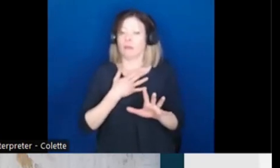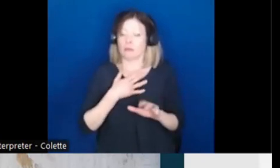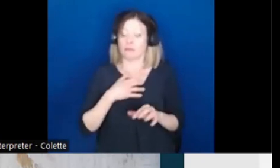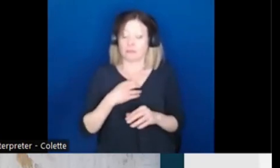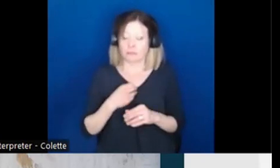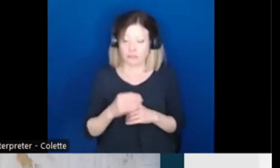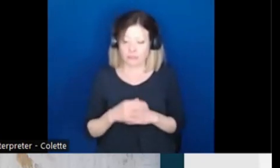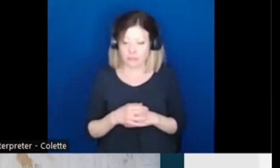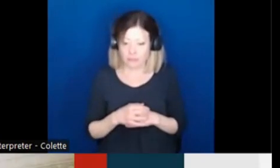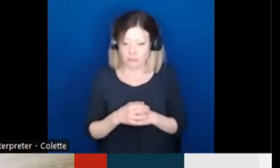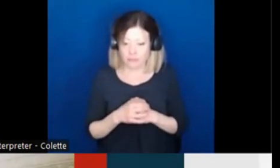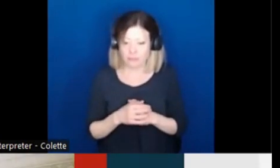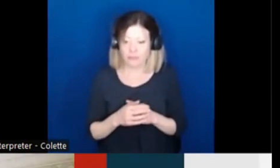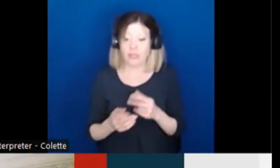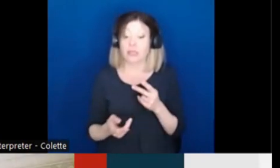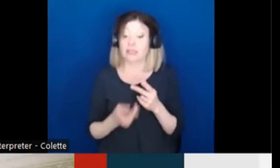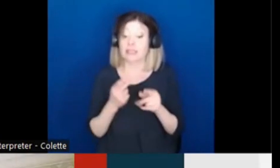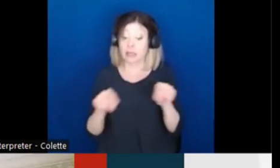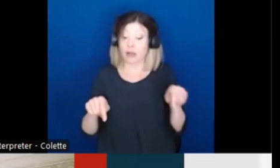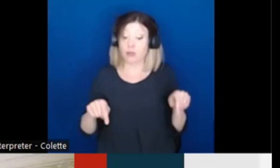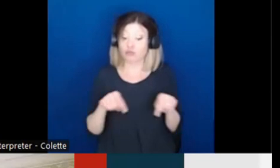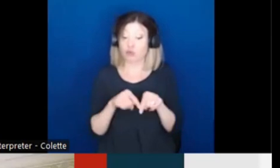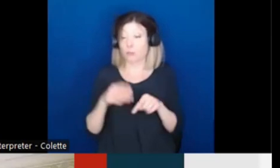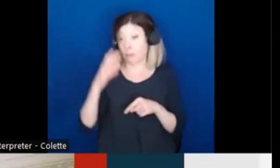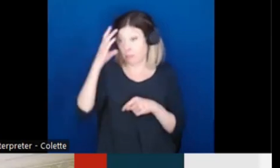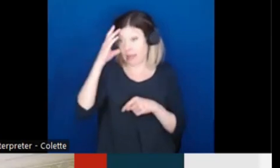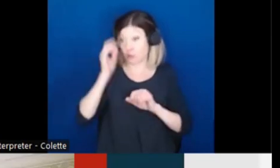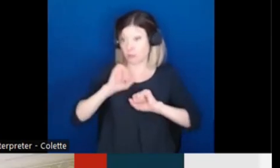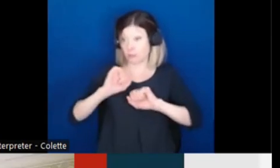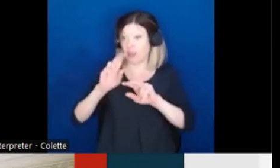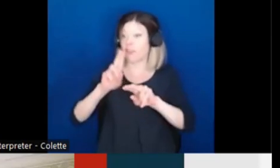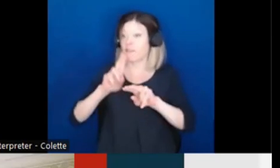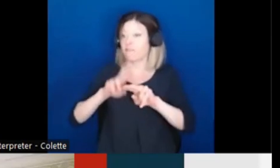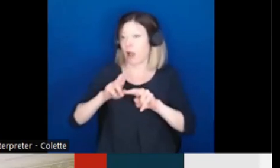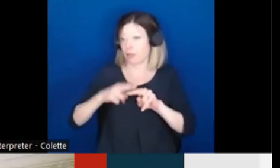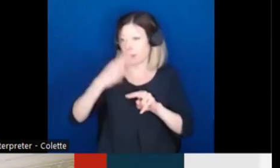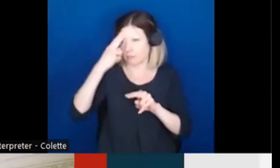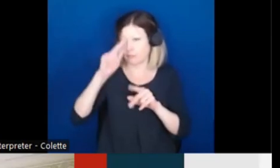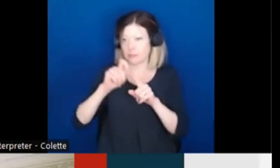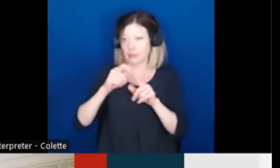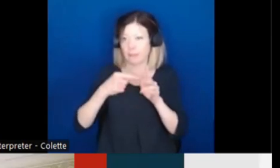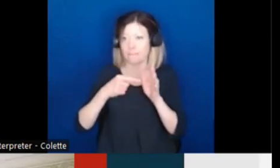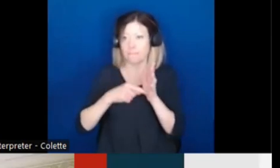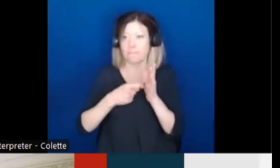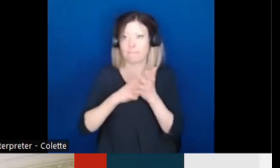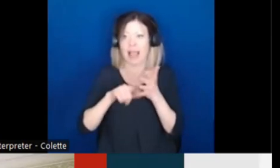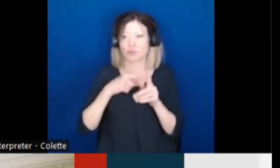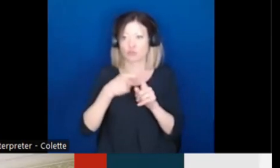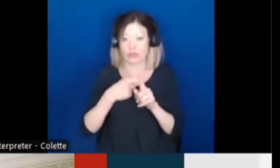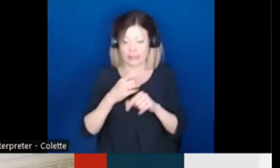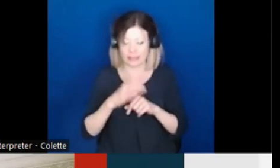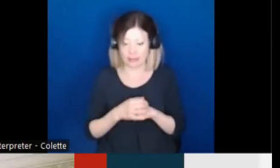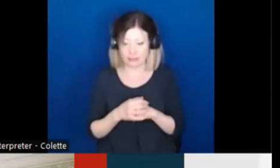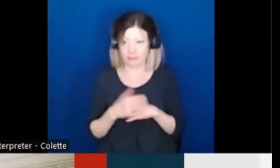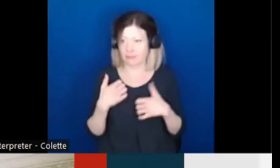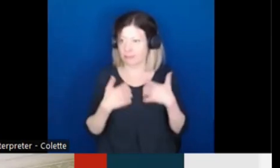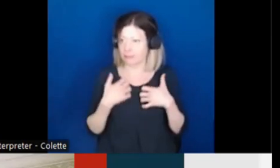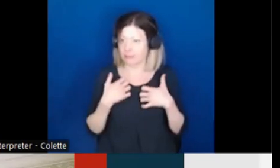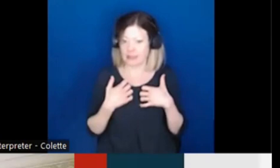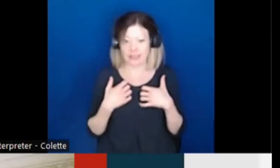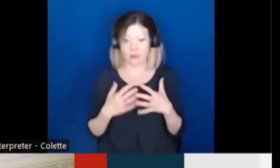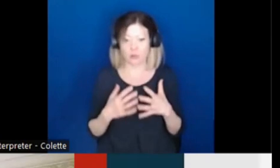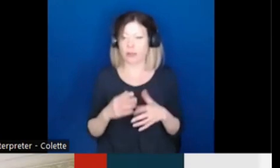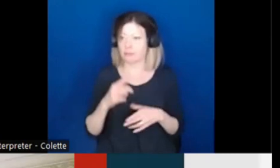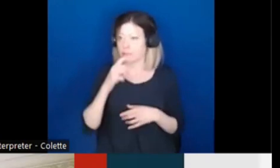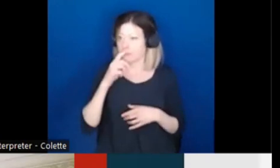is Patrick's bedroom. This is quite interesting. So you can see quite a grand bed here. It's a kind of half 4-poster.